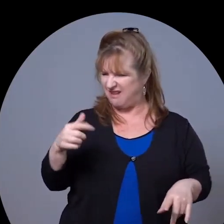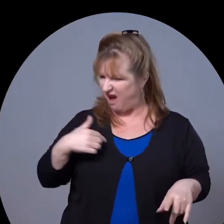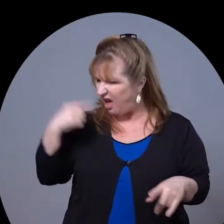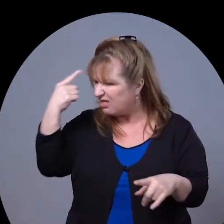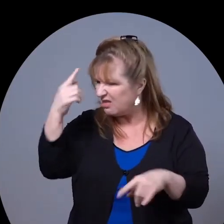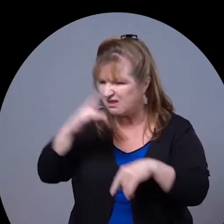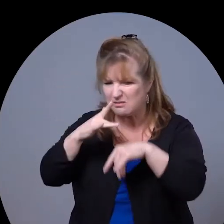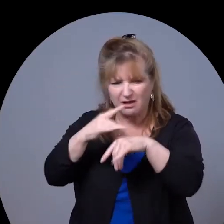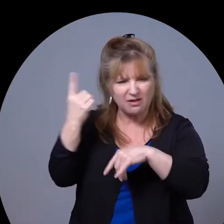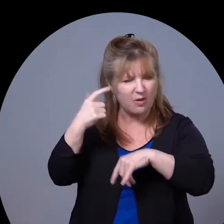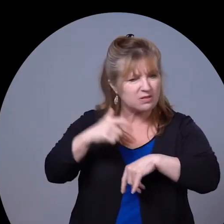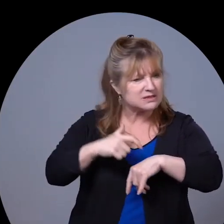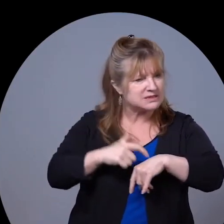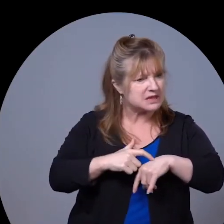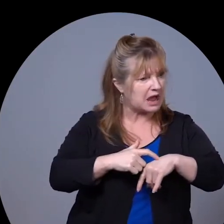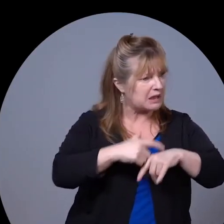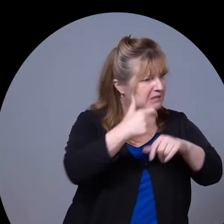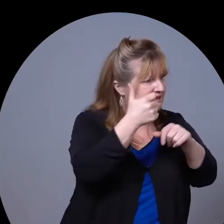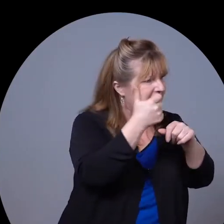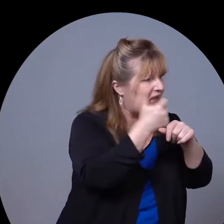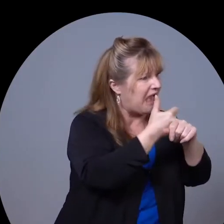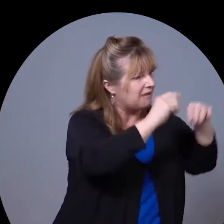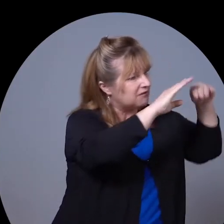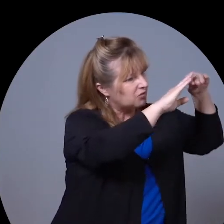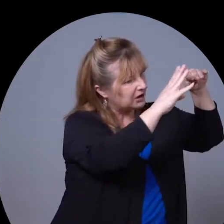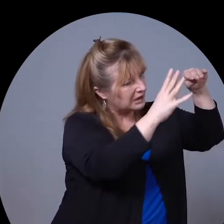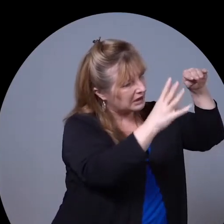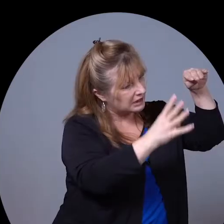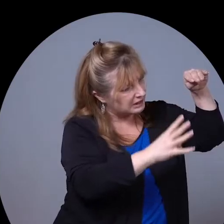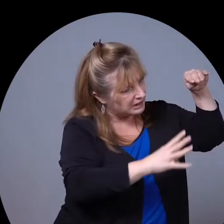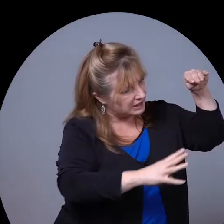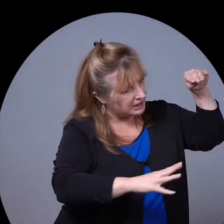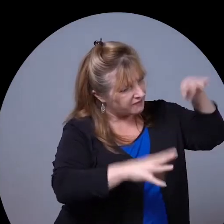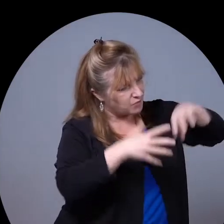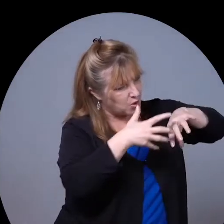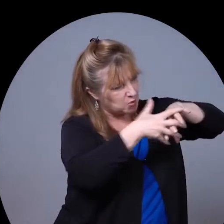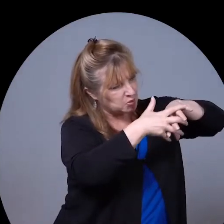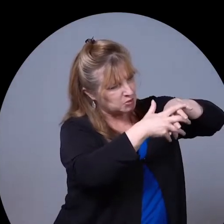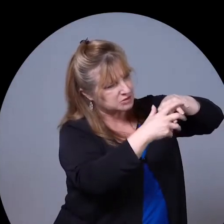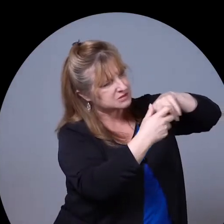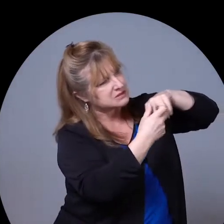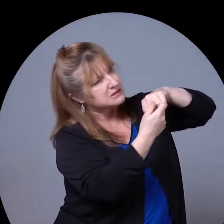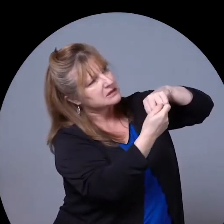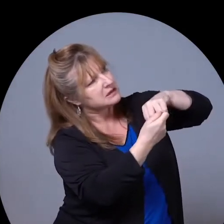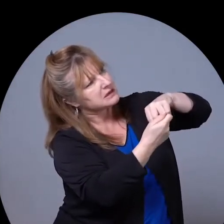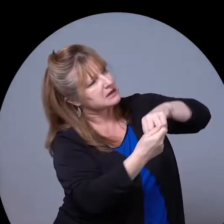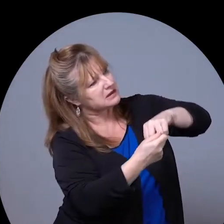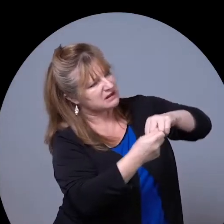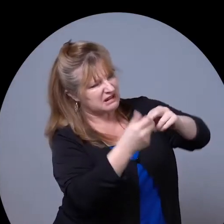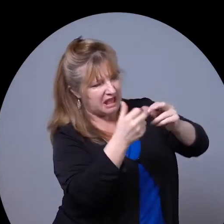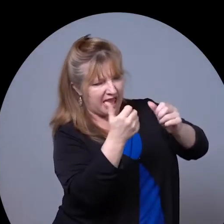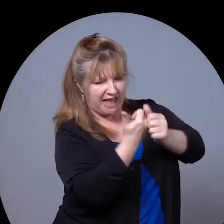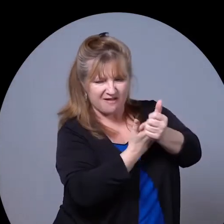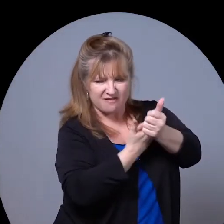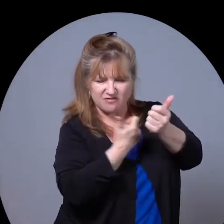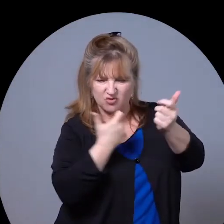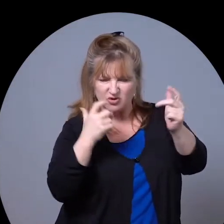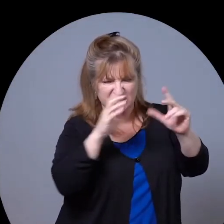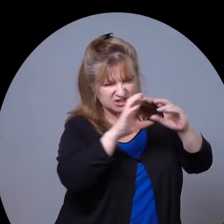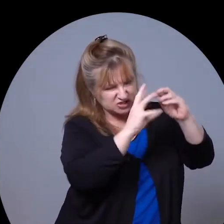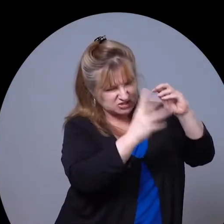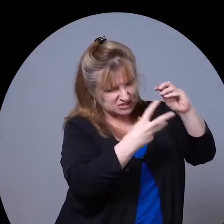constantly, in every cliff where roots strain to hang on, every chamber spiraled with